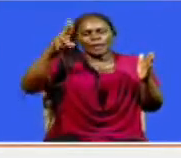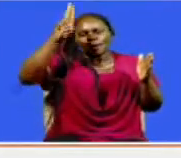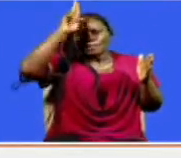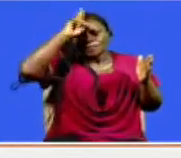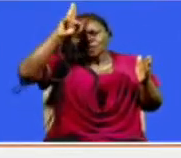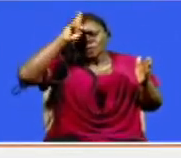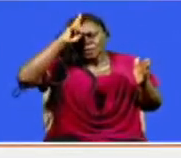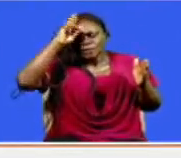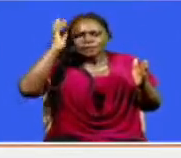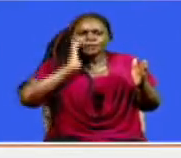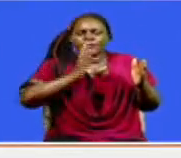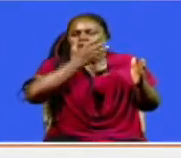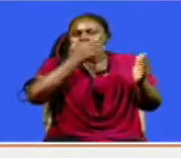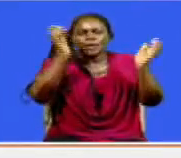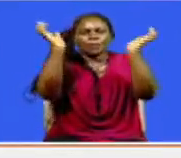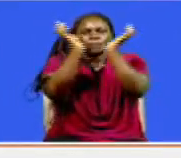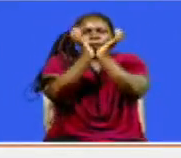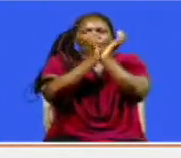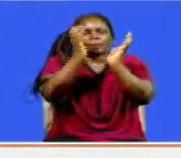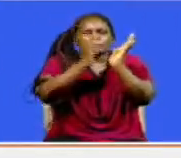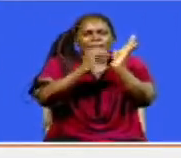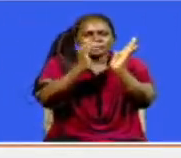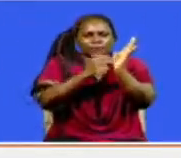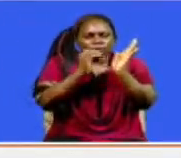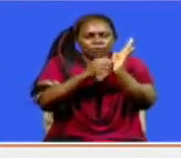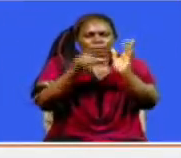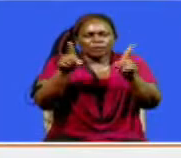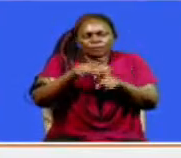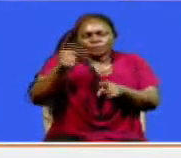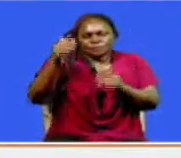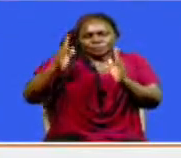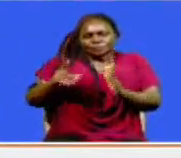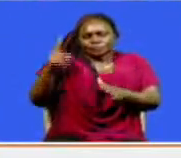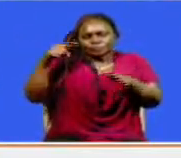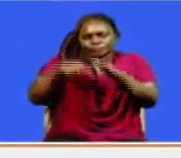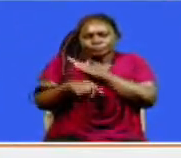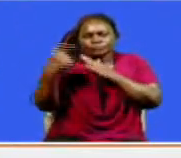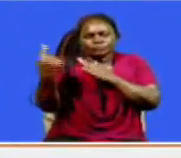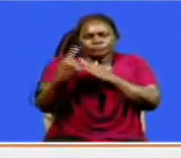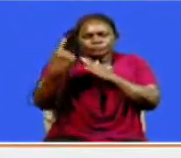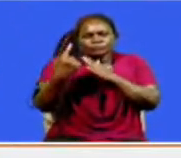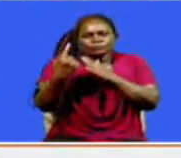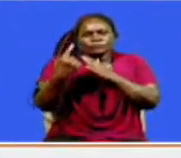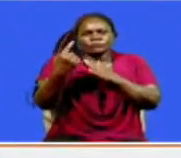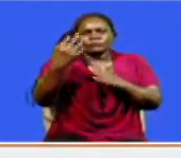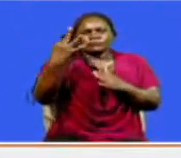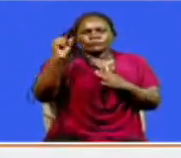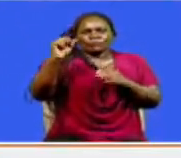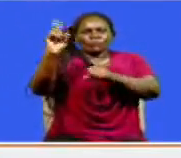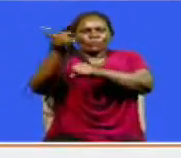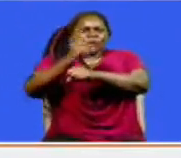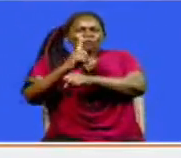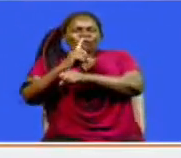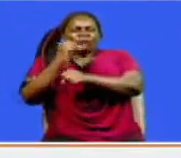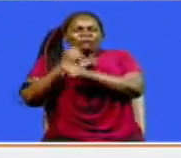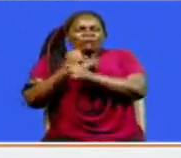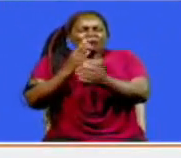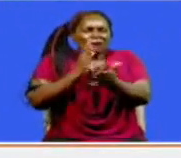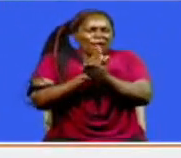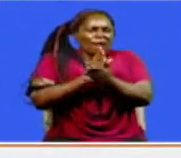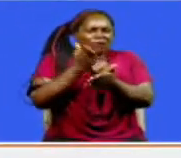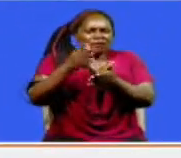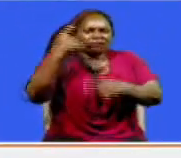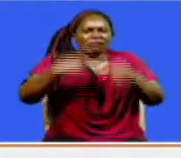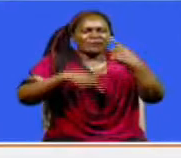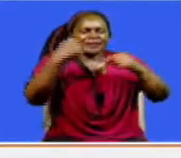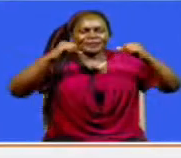at the Kenyatta Stadium in Machakos. Juman Khalid scored the solitary goal in the 35th minute, ensuring a win